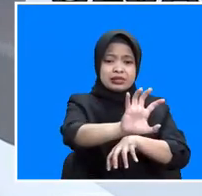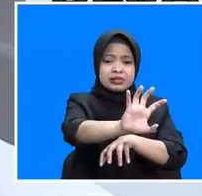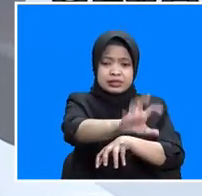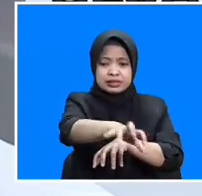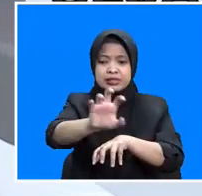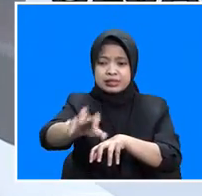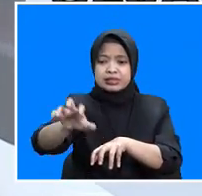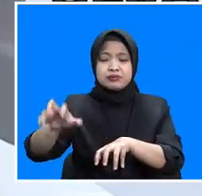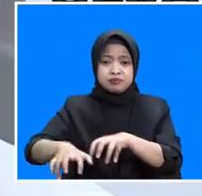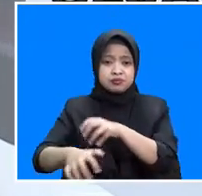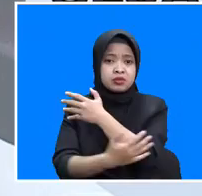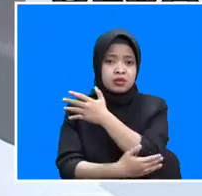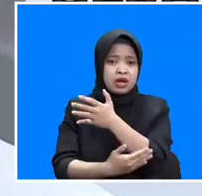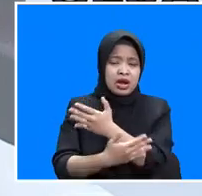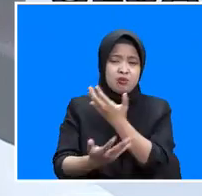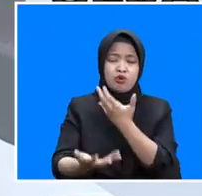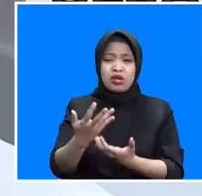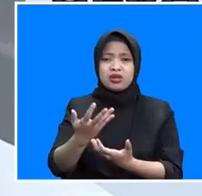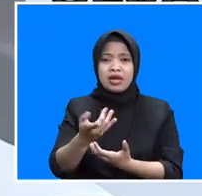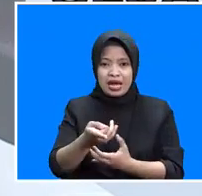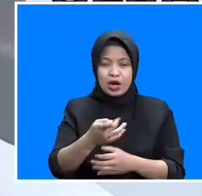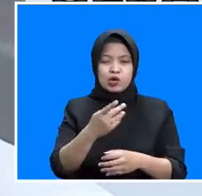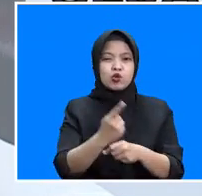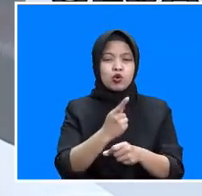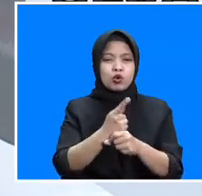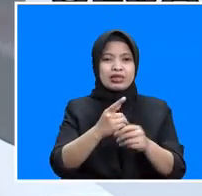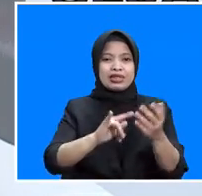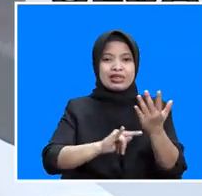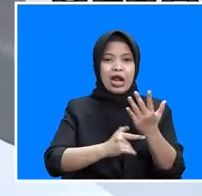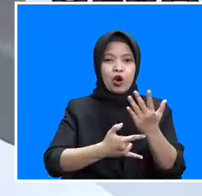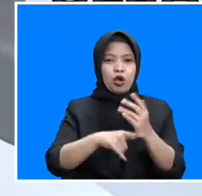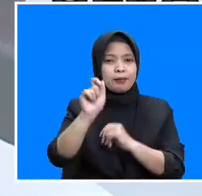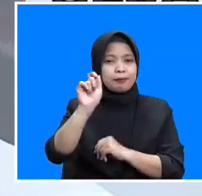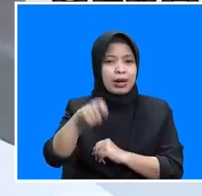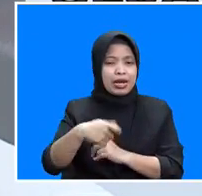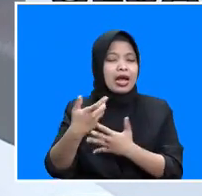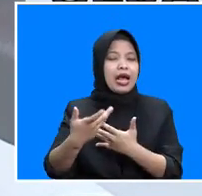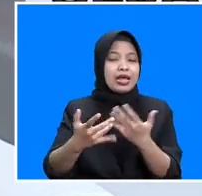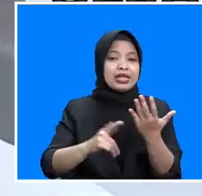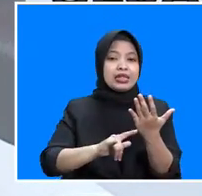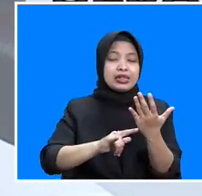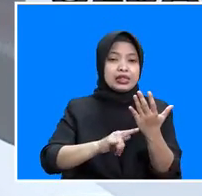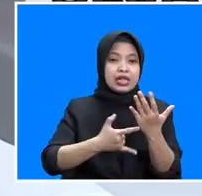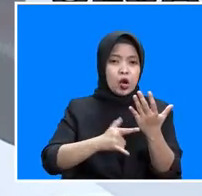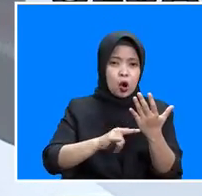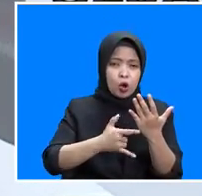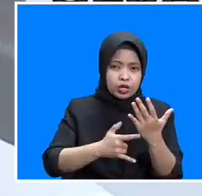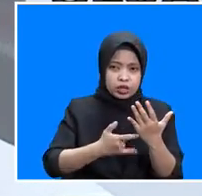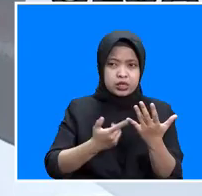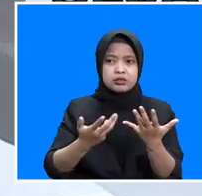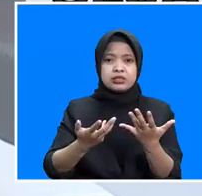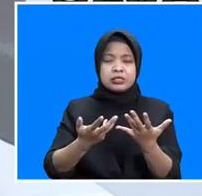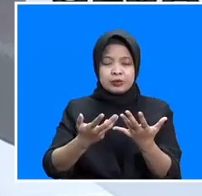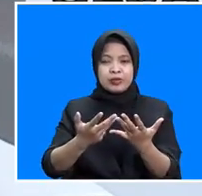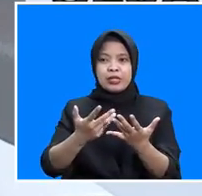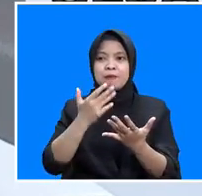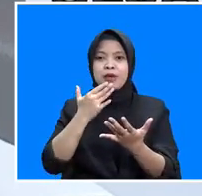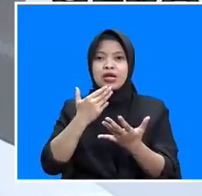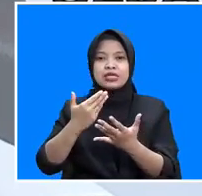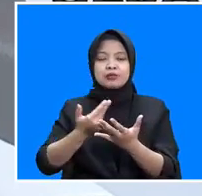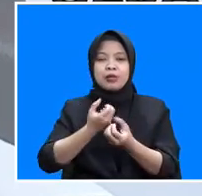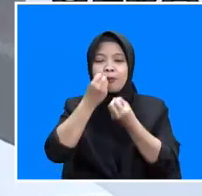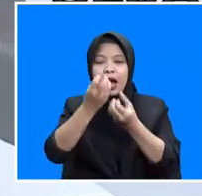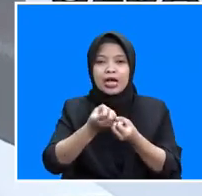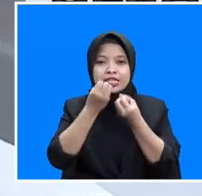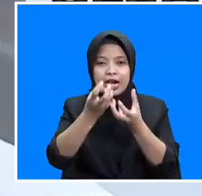embrace technology and use that as part of their pedagogical approach in the classroom. Actually, what COVID has taught us all is